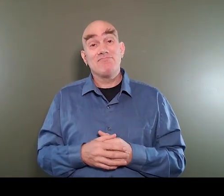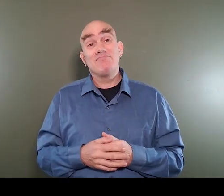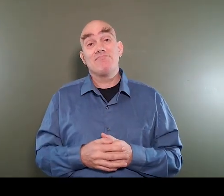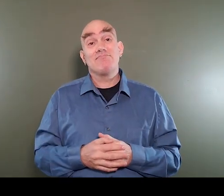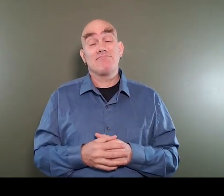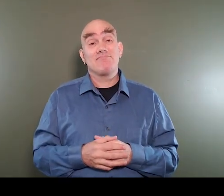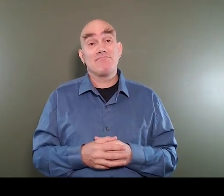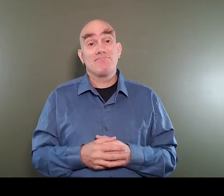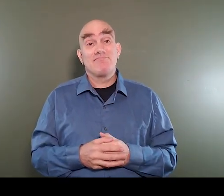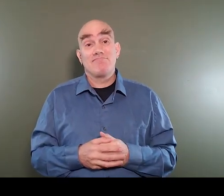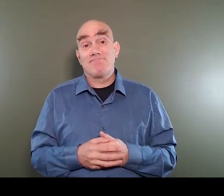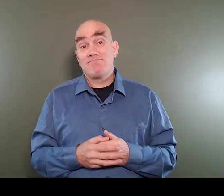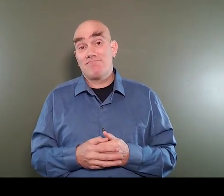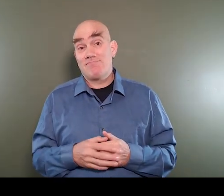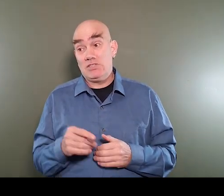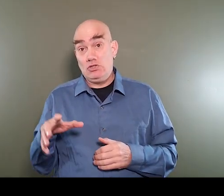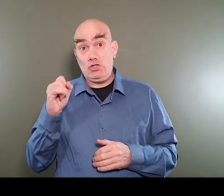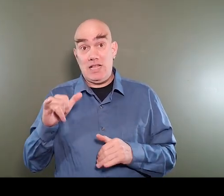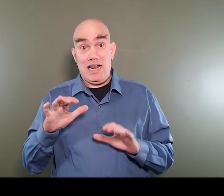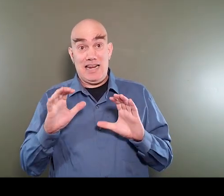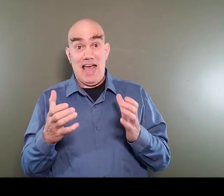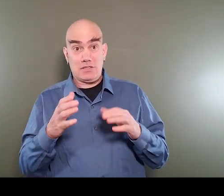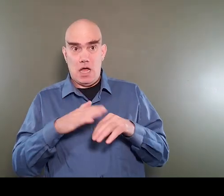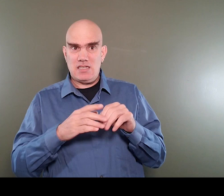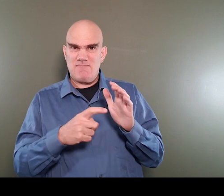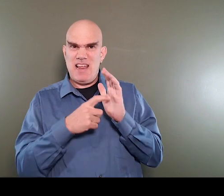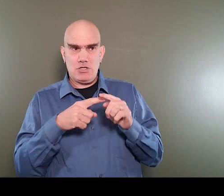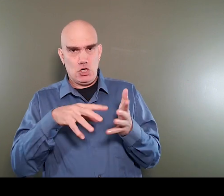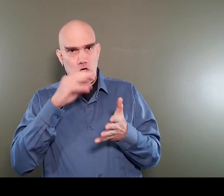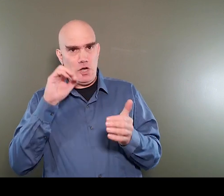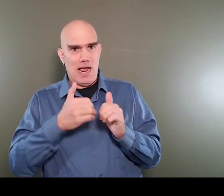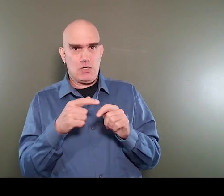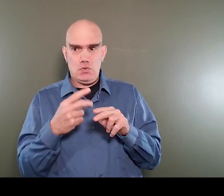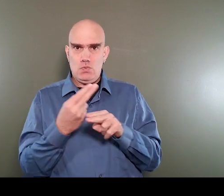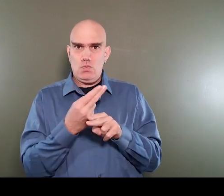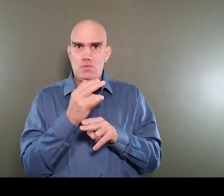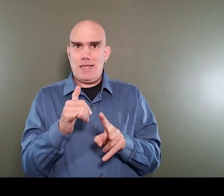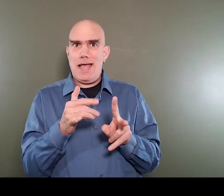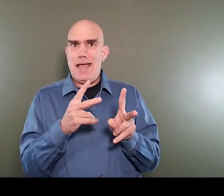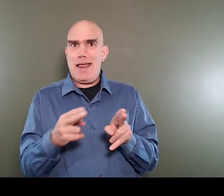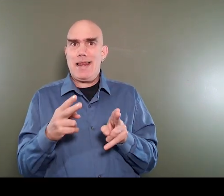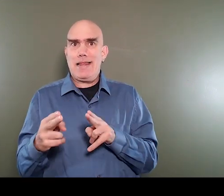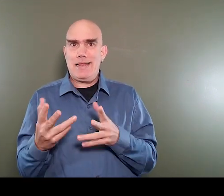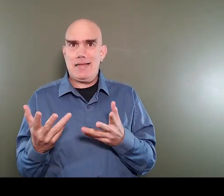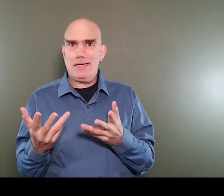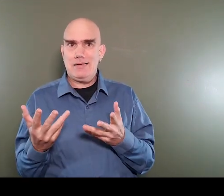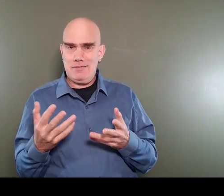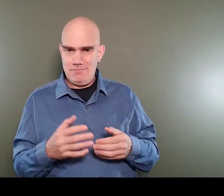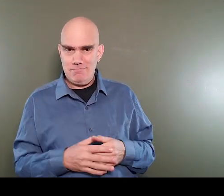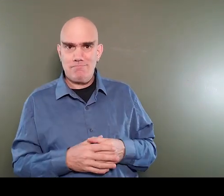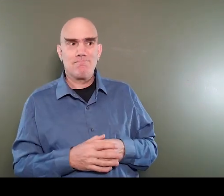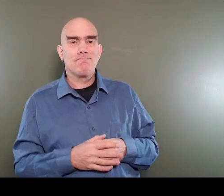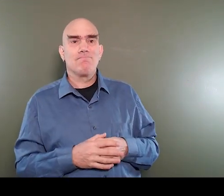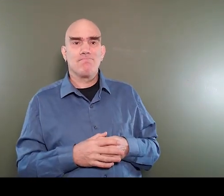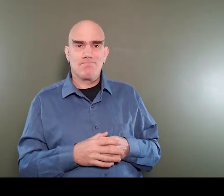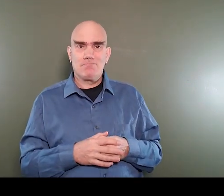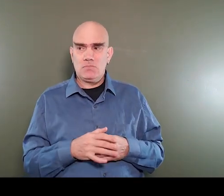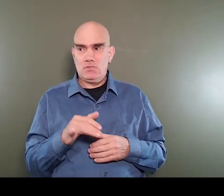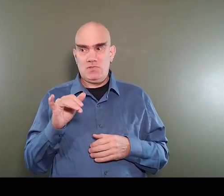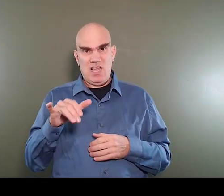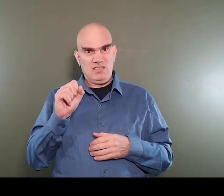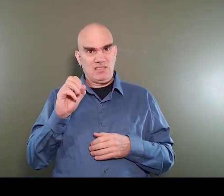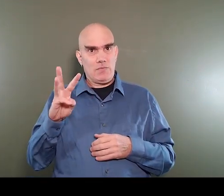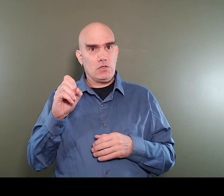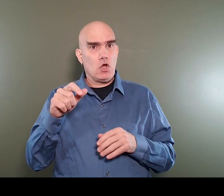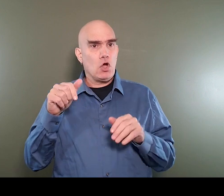that teaches on-demand classes, and he took that class on demand to learn how to use the